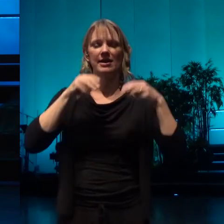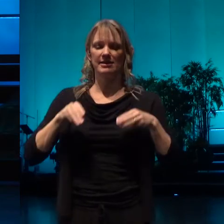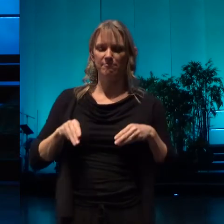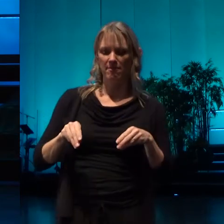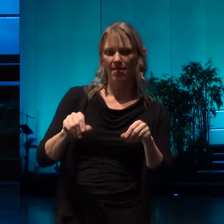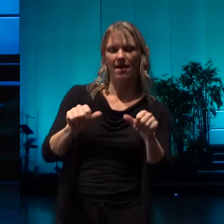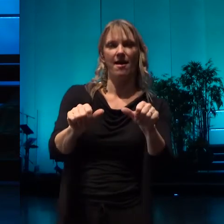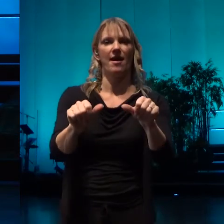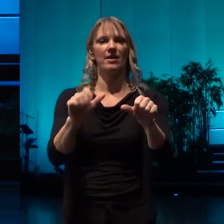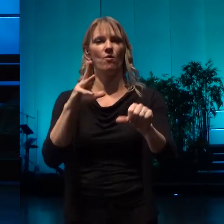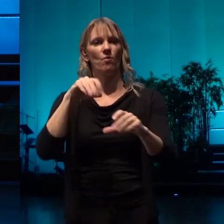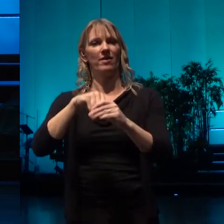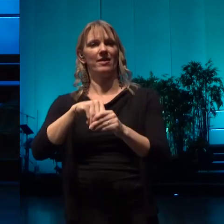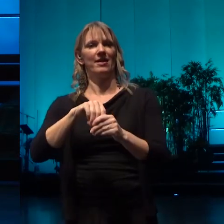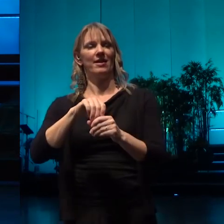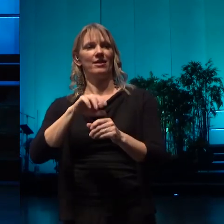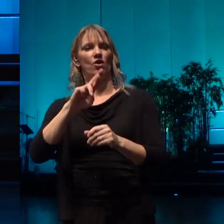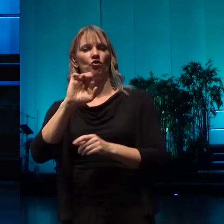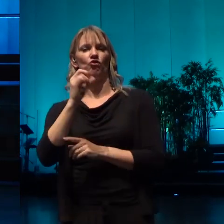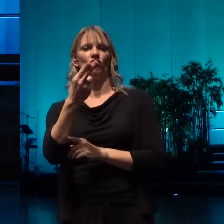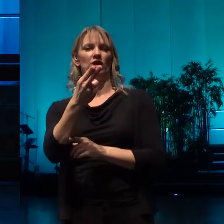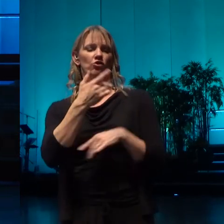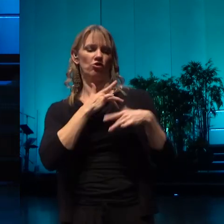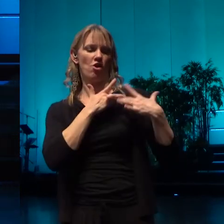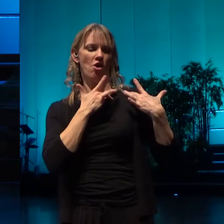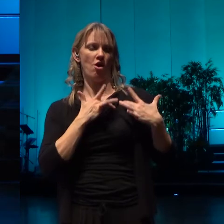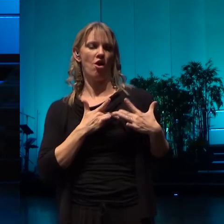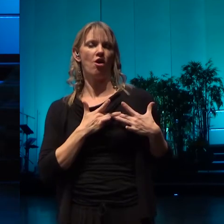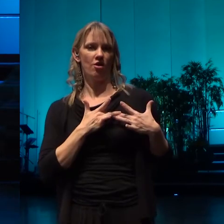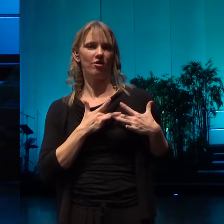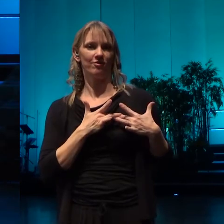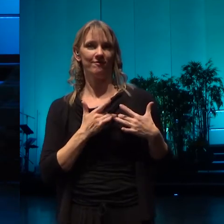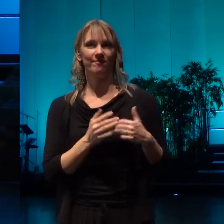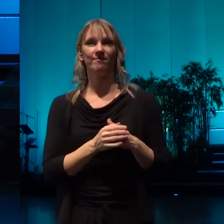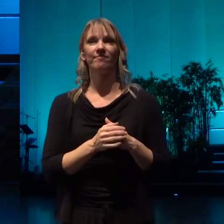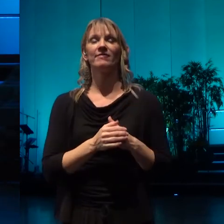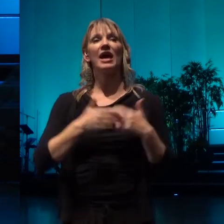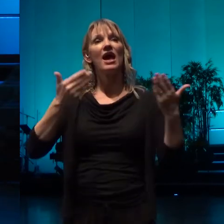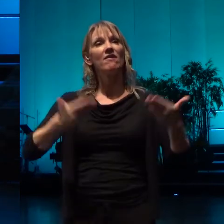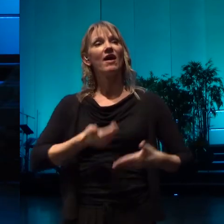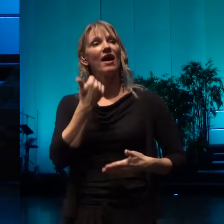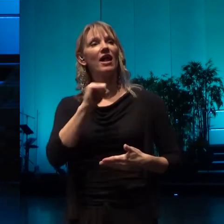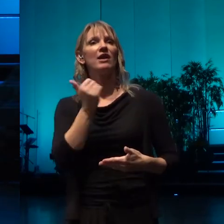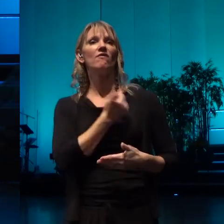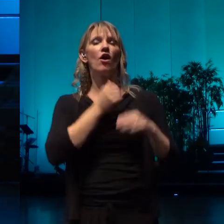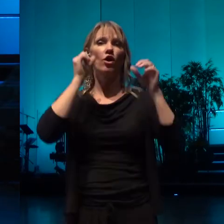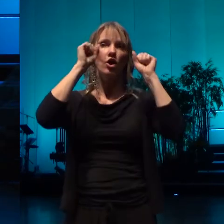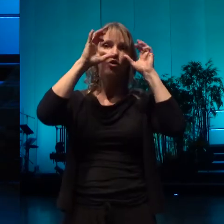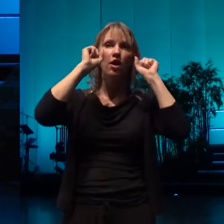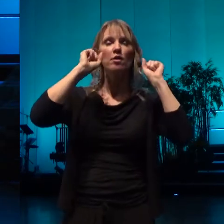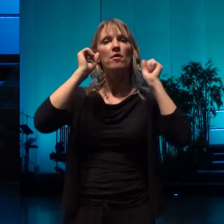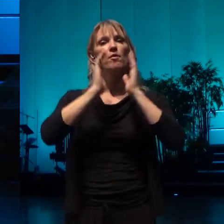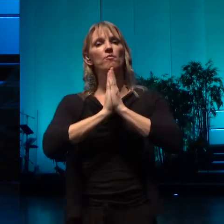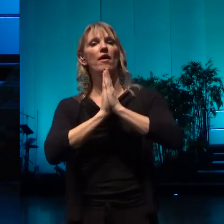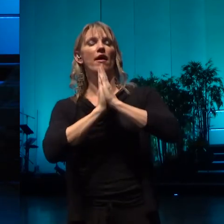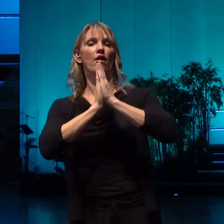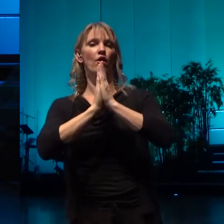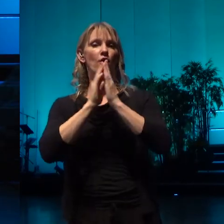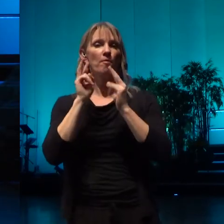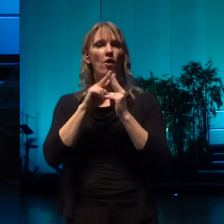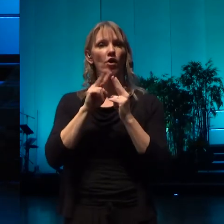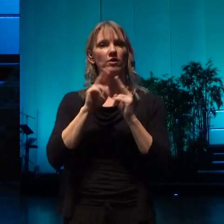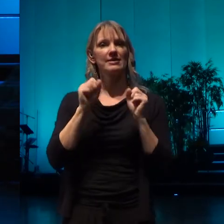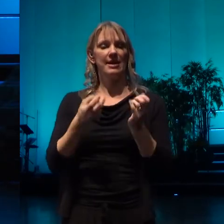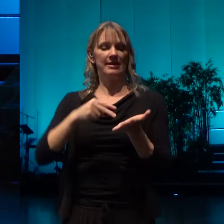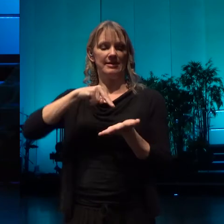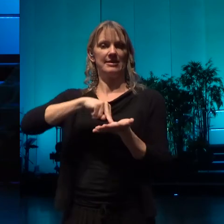the rich soil of the heart. And I invite any of our incredible prayer practitioners to stand and